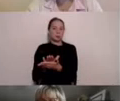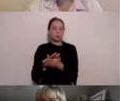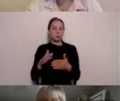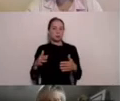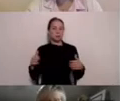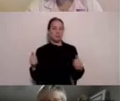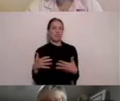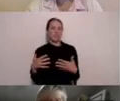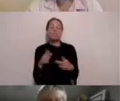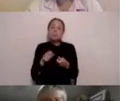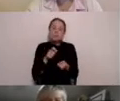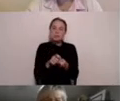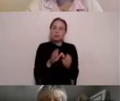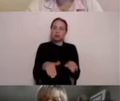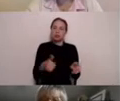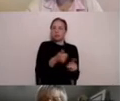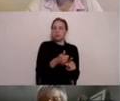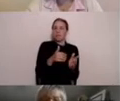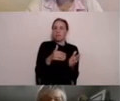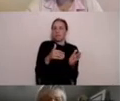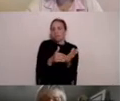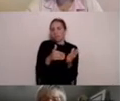children. Next slide, please.